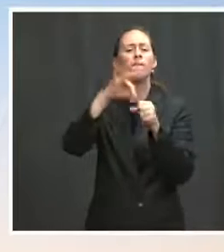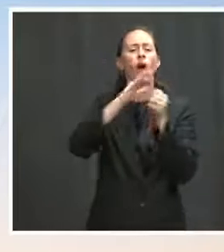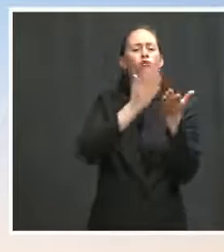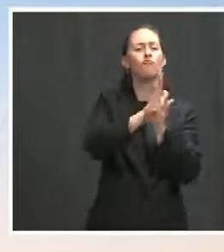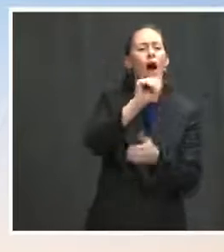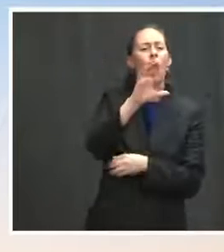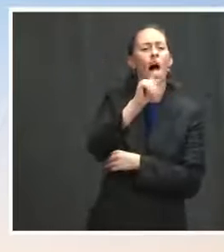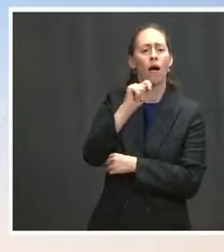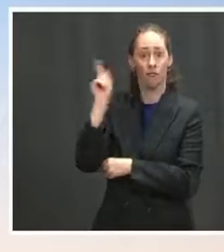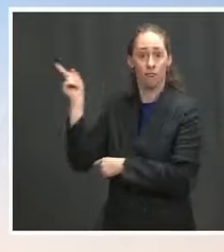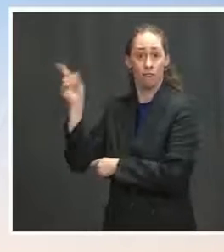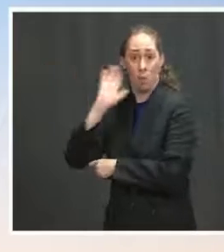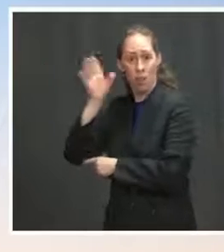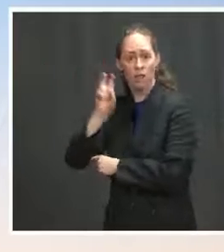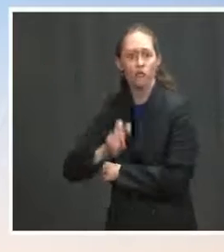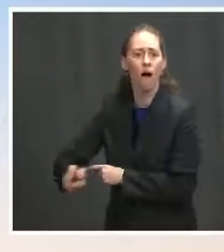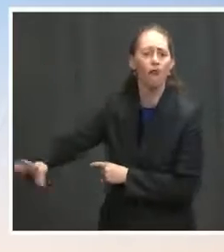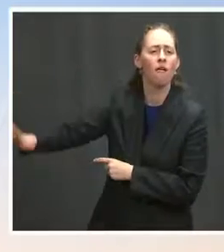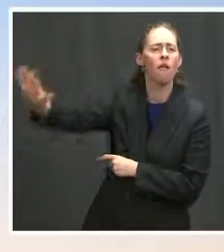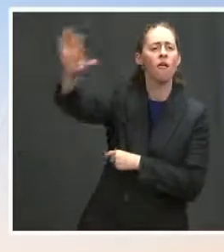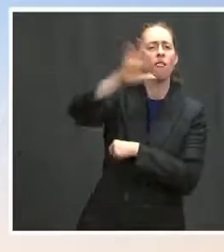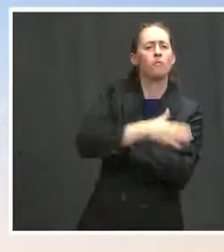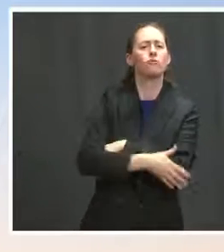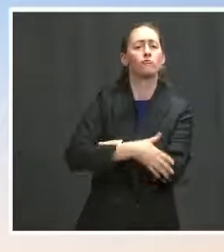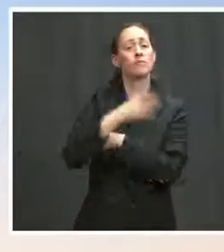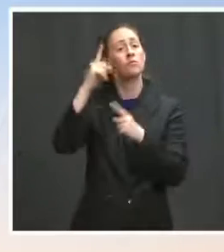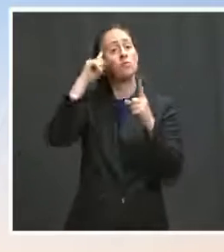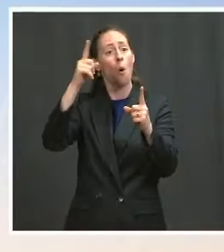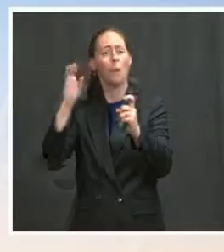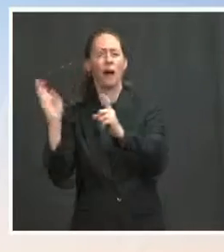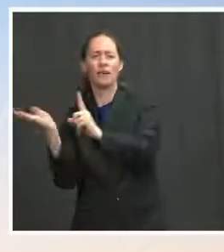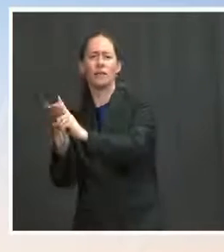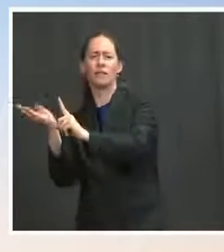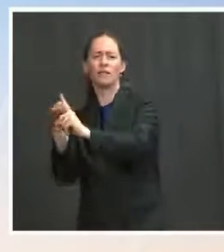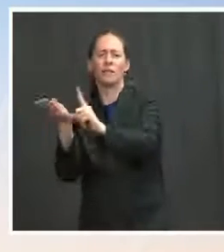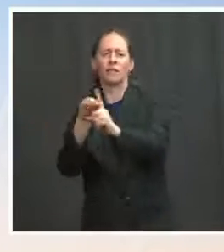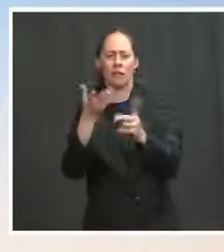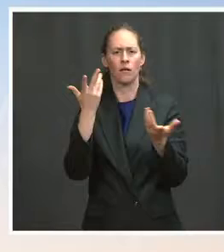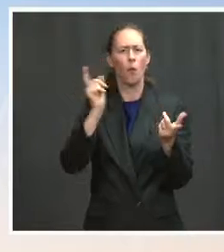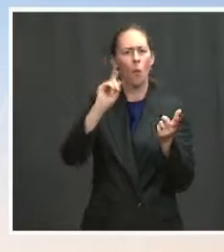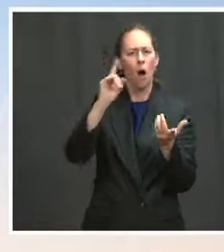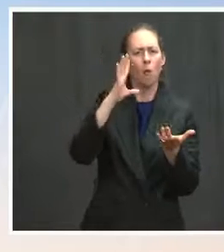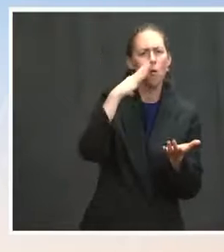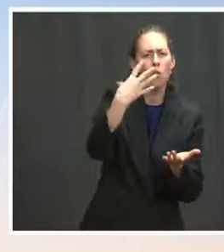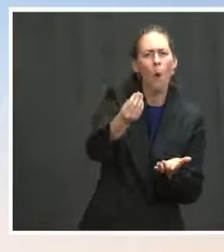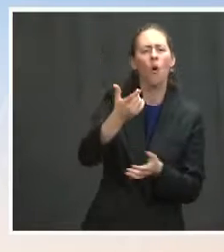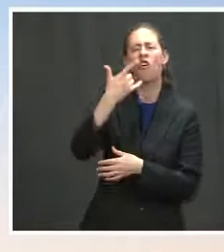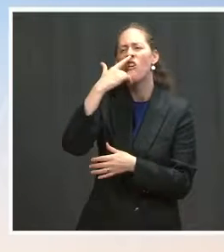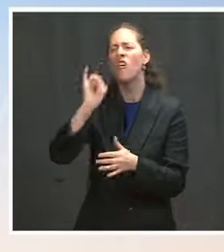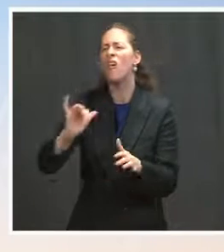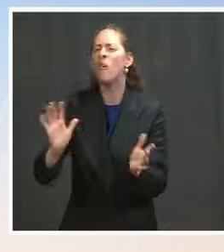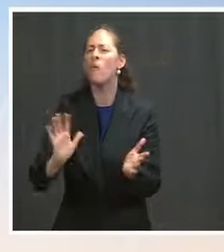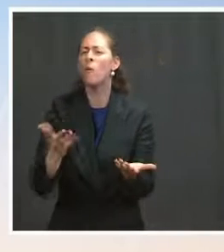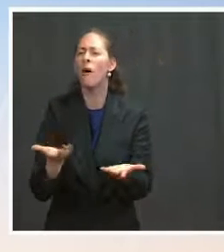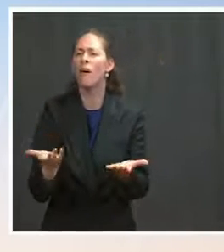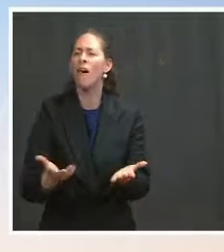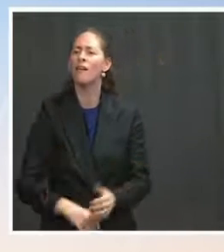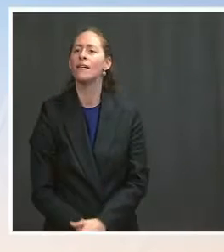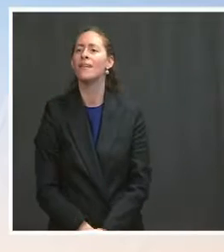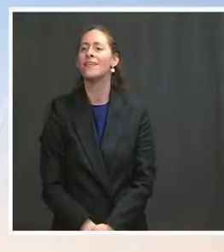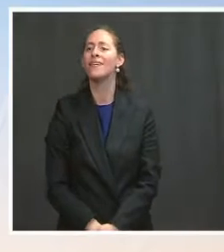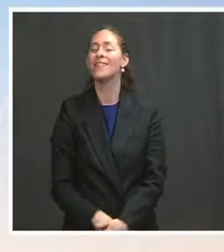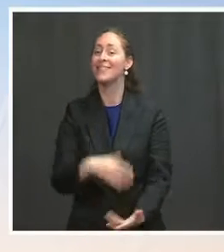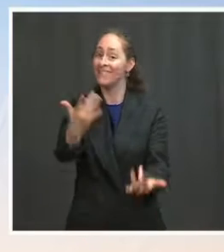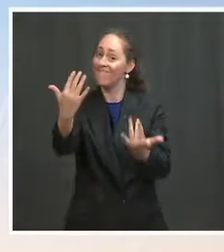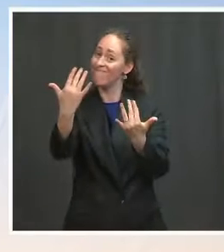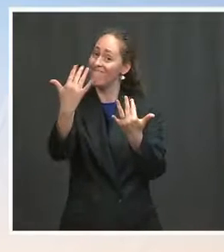the case." So he announced it. What specifically is he doing? Where is he going? And what is that going to look like? Stay tuned. I don't have any specific visits